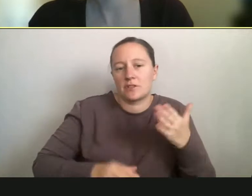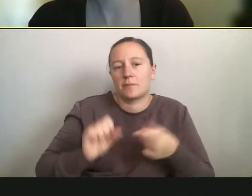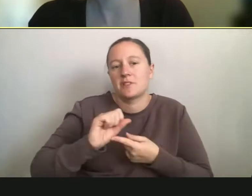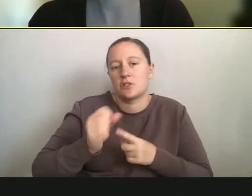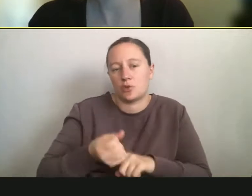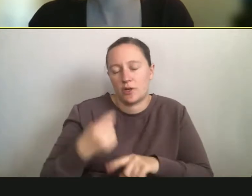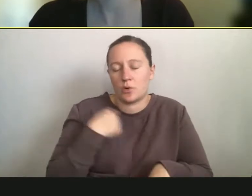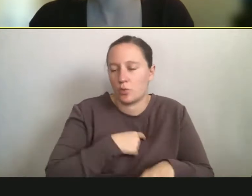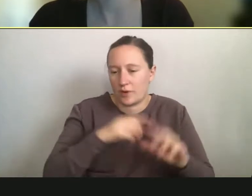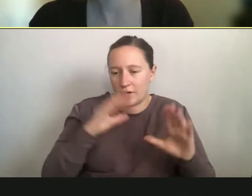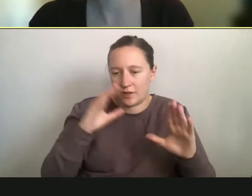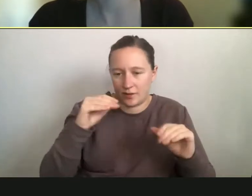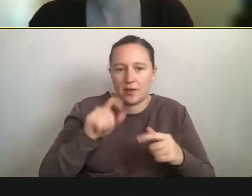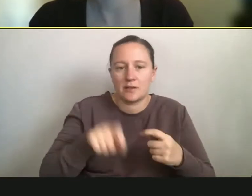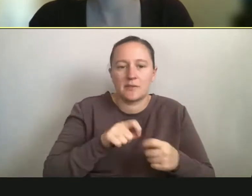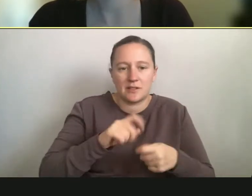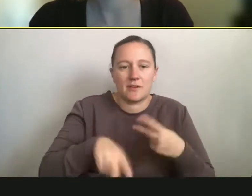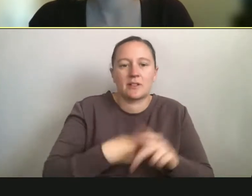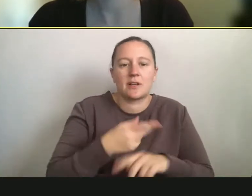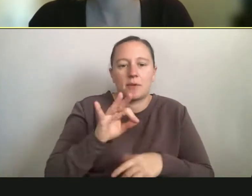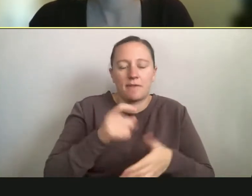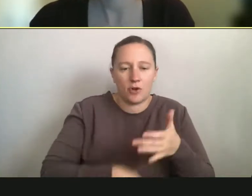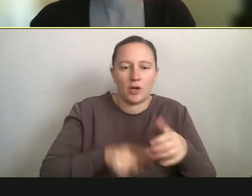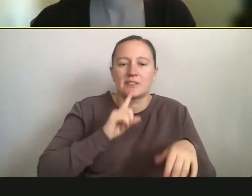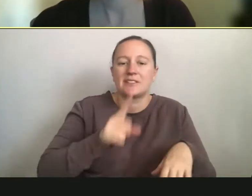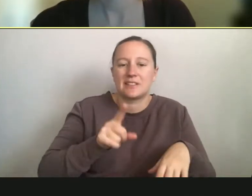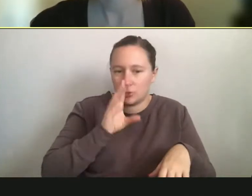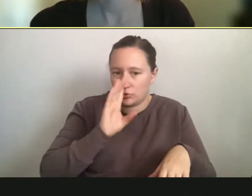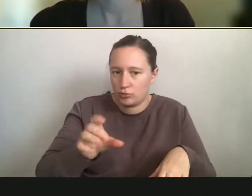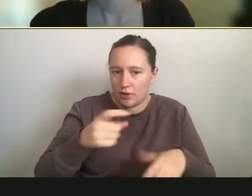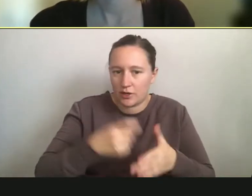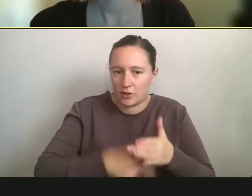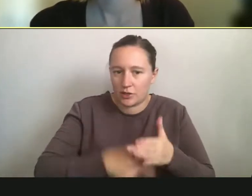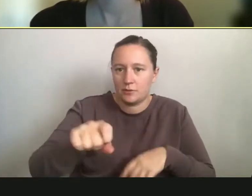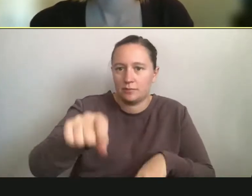that certain types of costs would be direct costs.